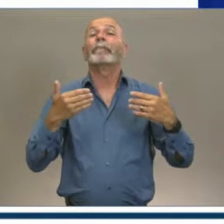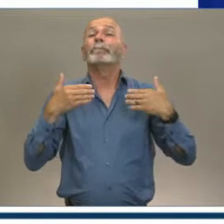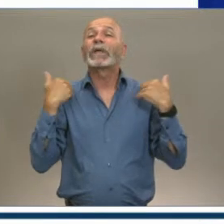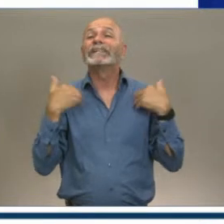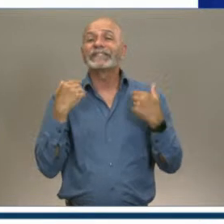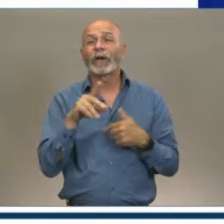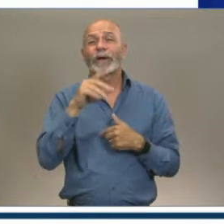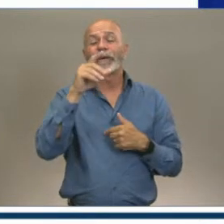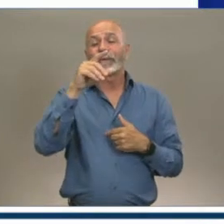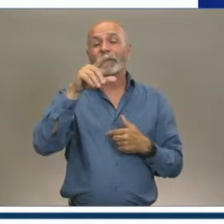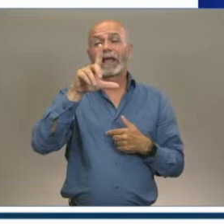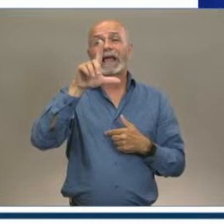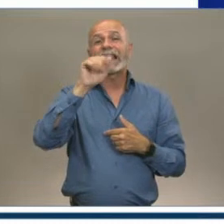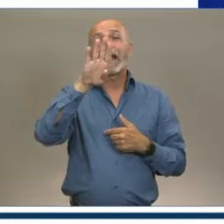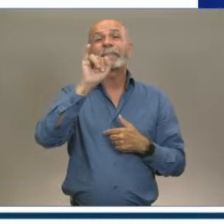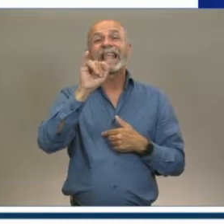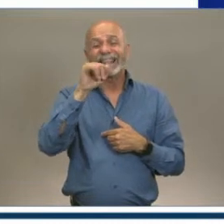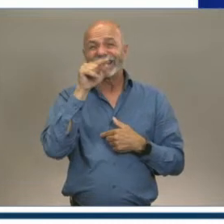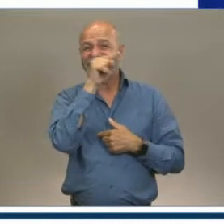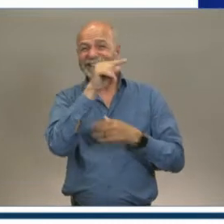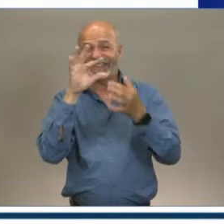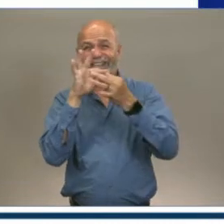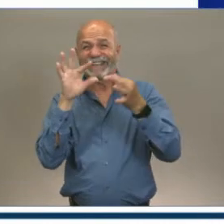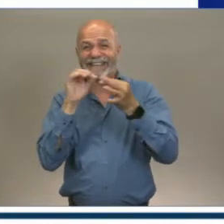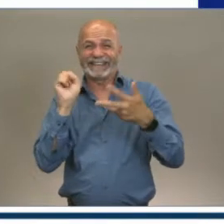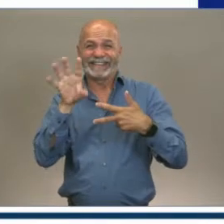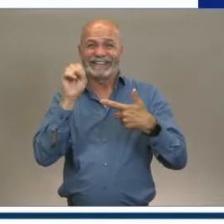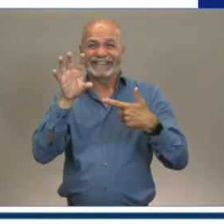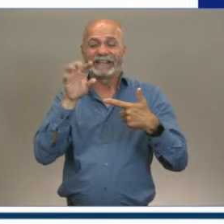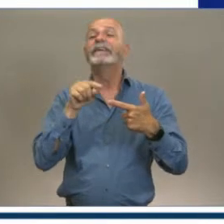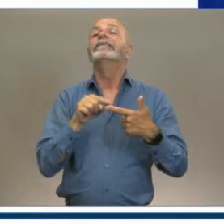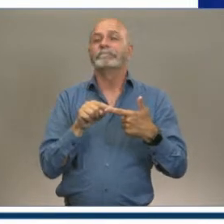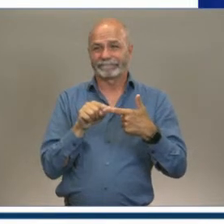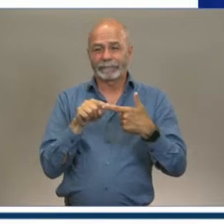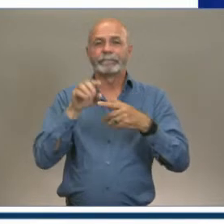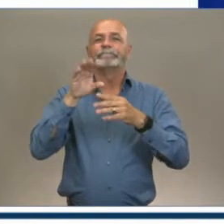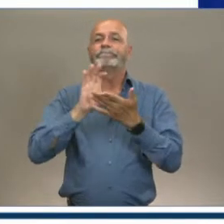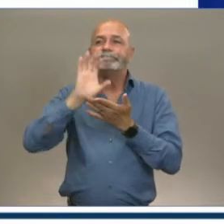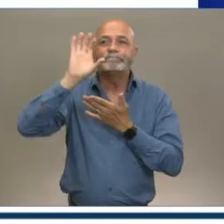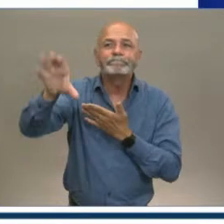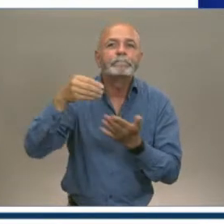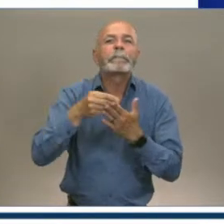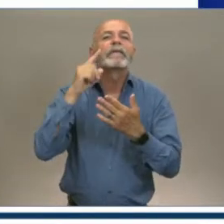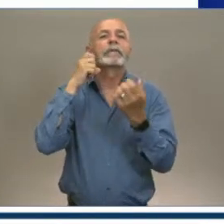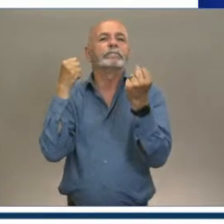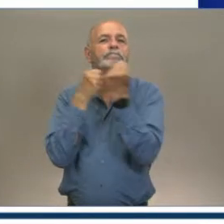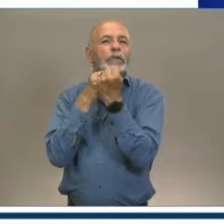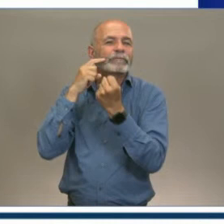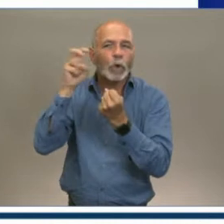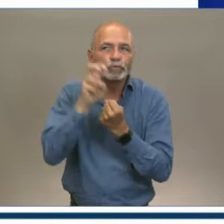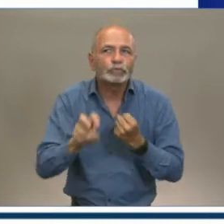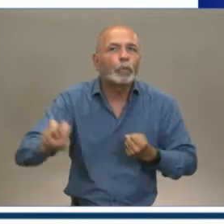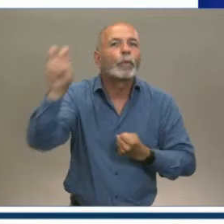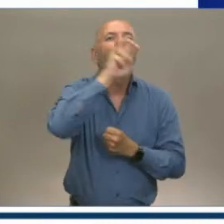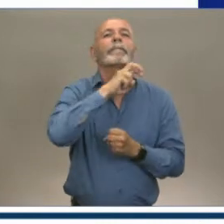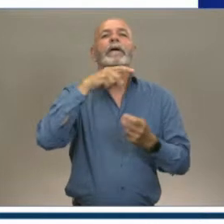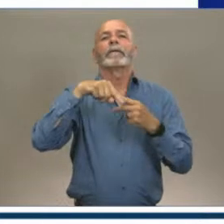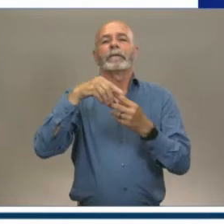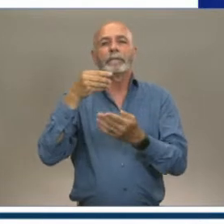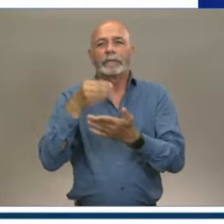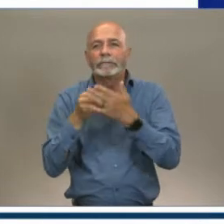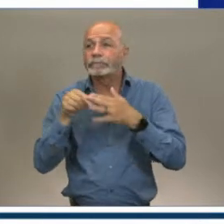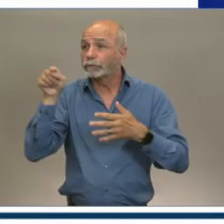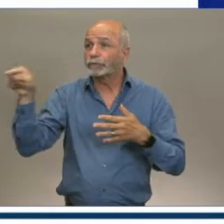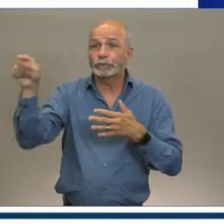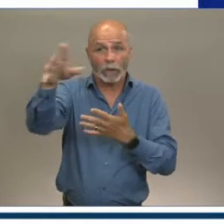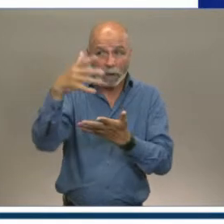million investment into that sector to kickstart our upcoming season. You can help too by taking the opportunity to